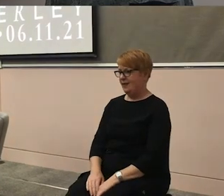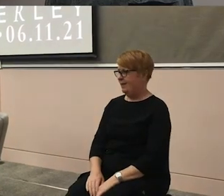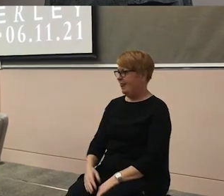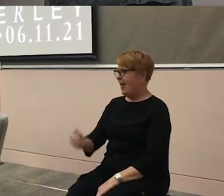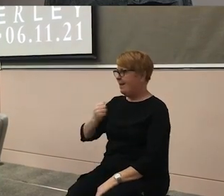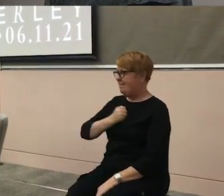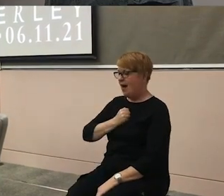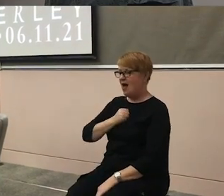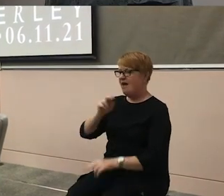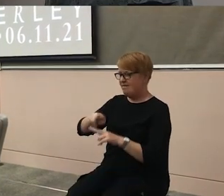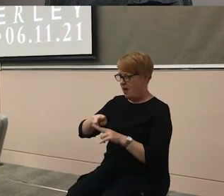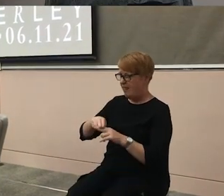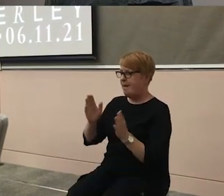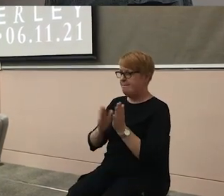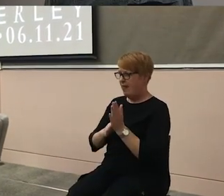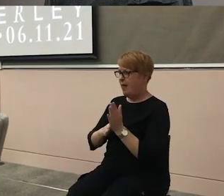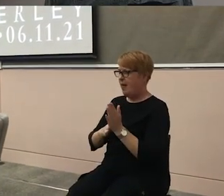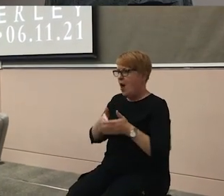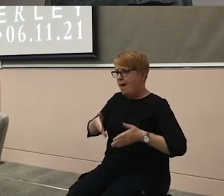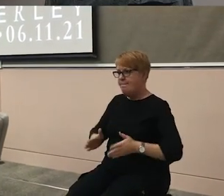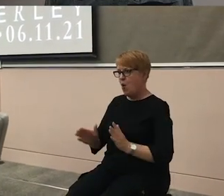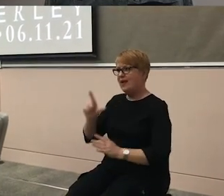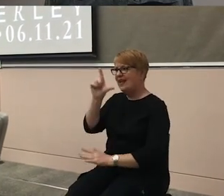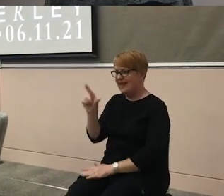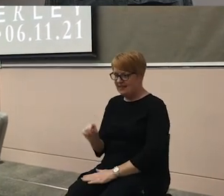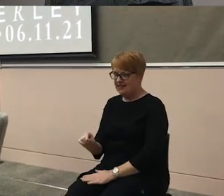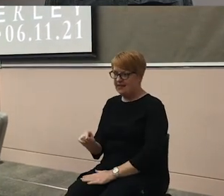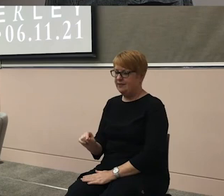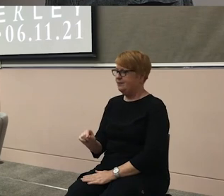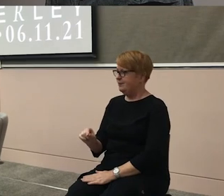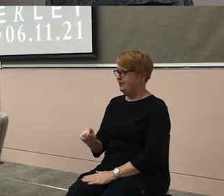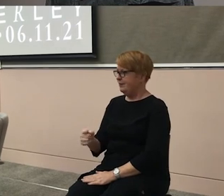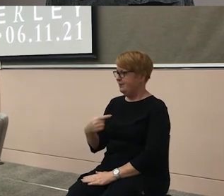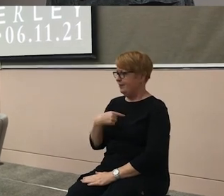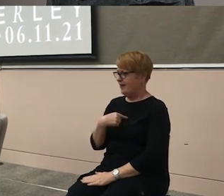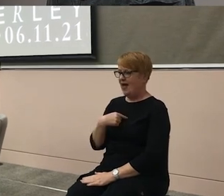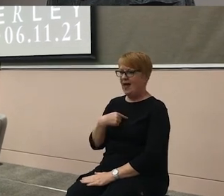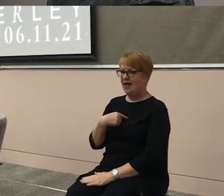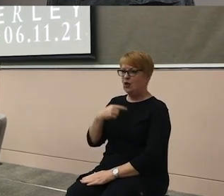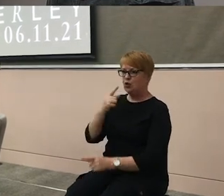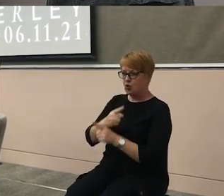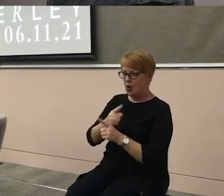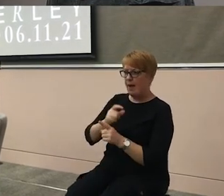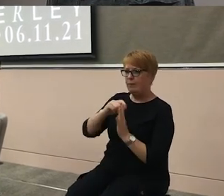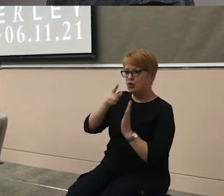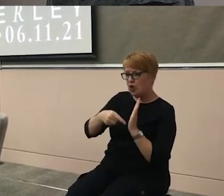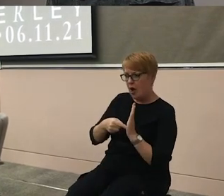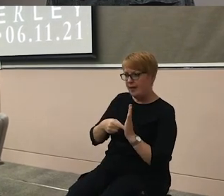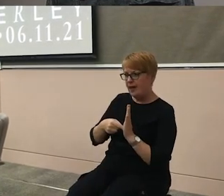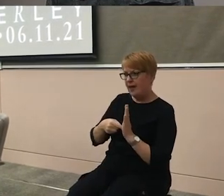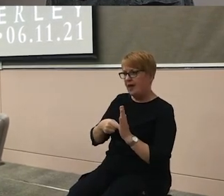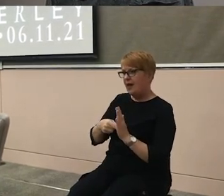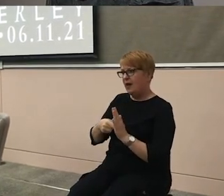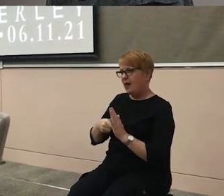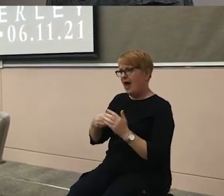were born in India, so the way I speak my maternal tongue, Punjabi, is how they spoke in India, although the Pakistanis are Muslims. So